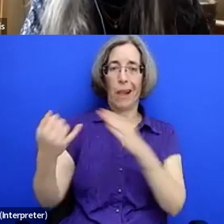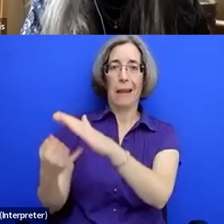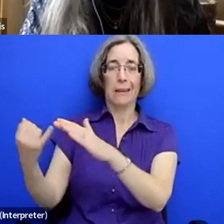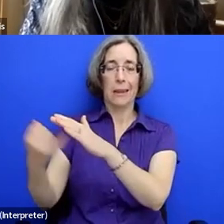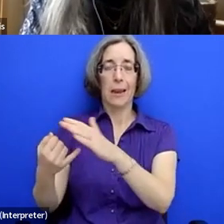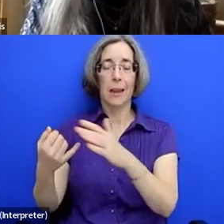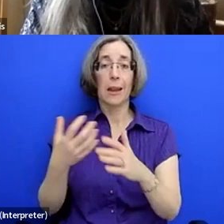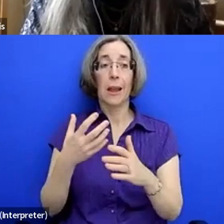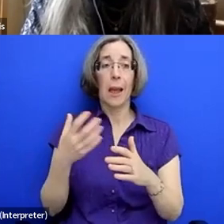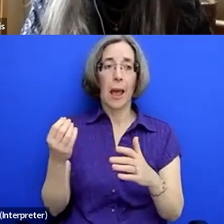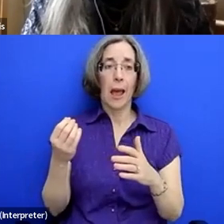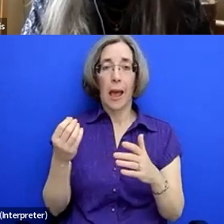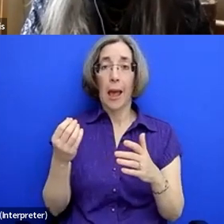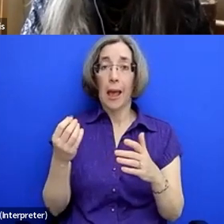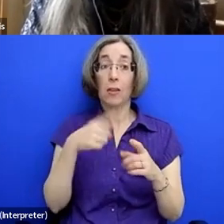all familiar with